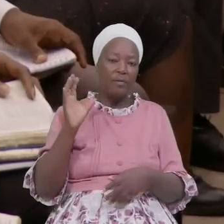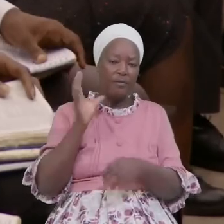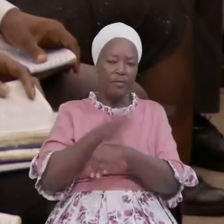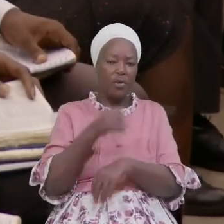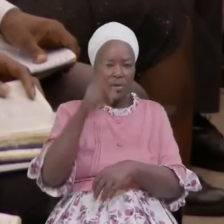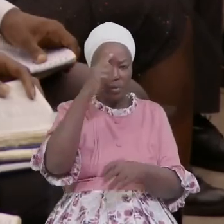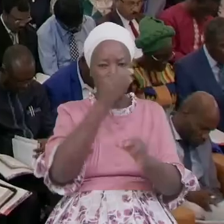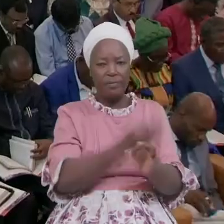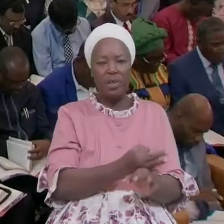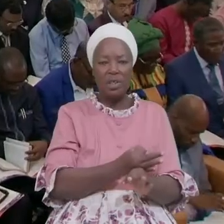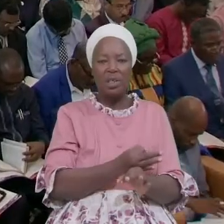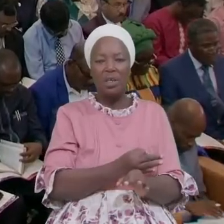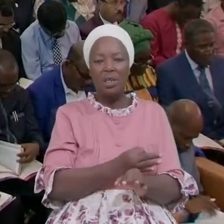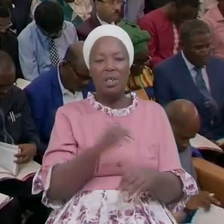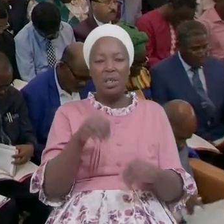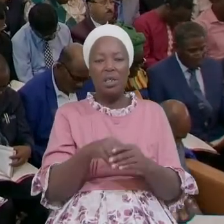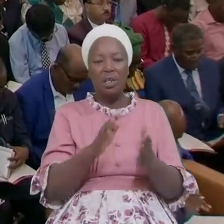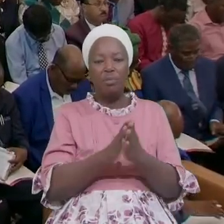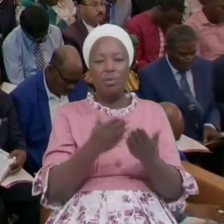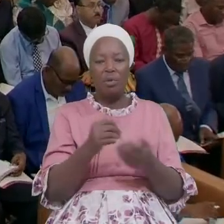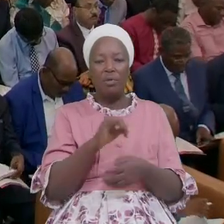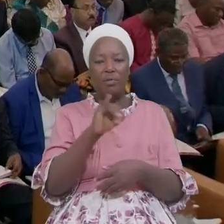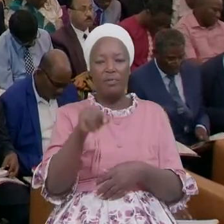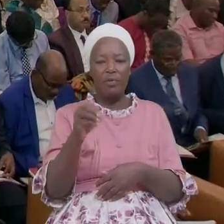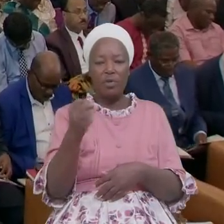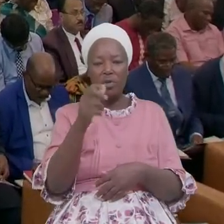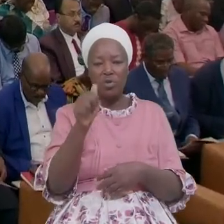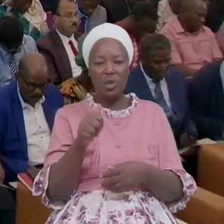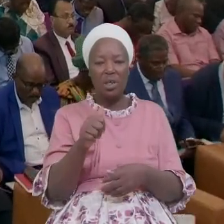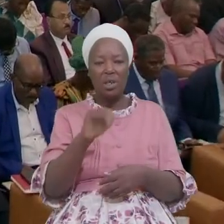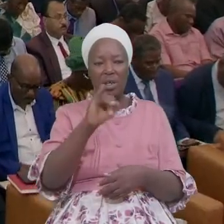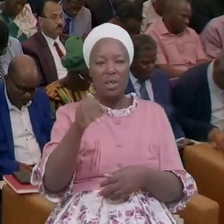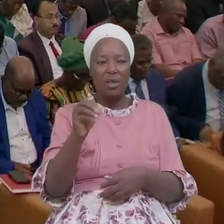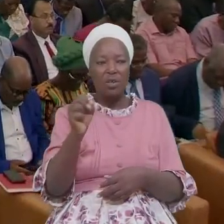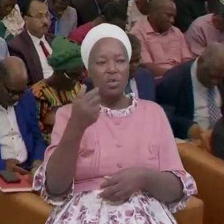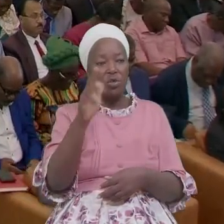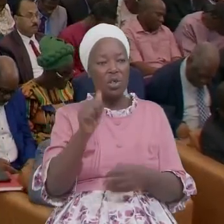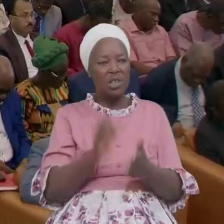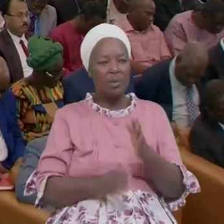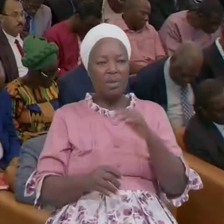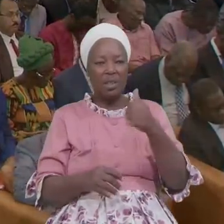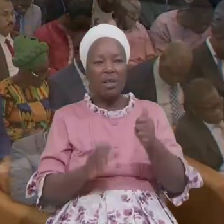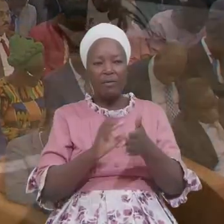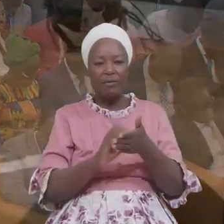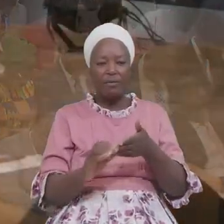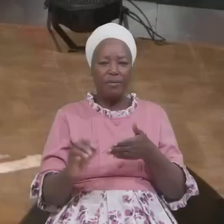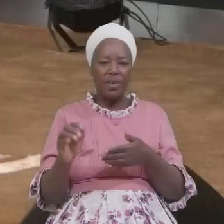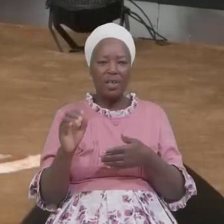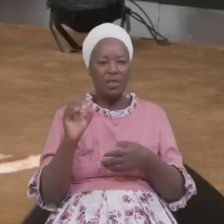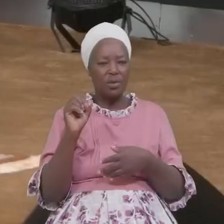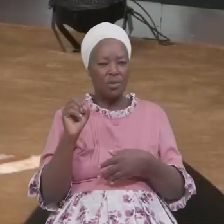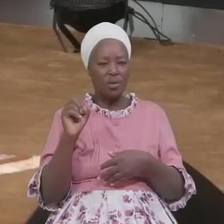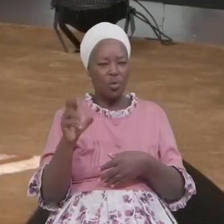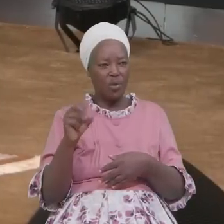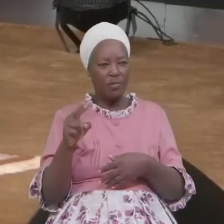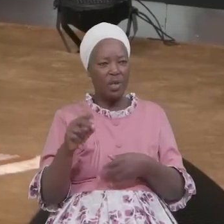chapter 10, we're reading from verse 12. Joshua chapter 10, we're reading from verse 12. Then spake